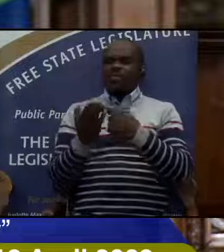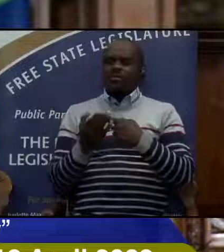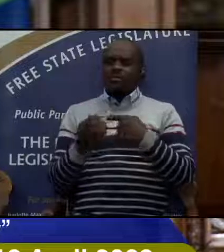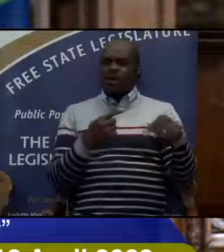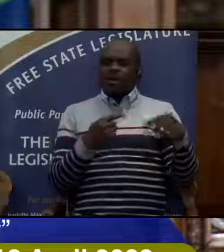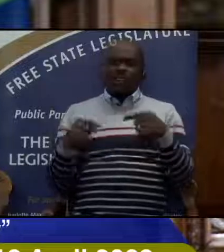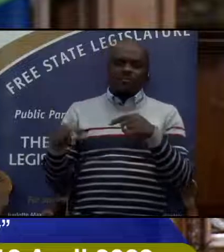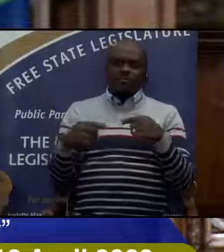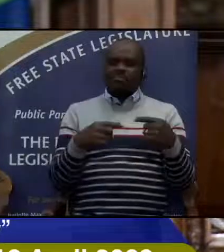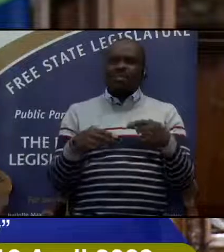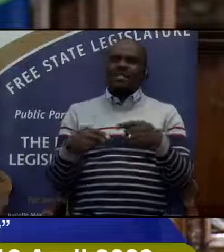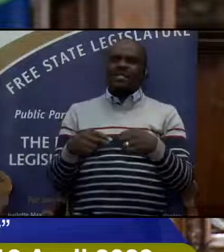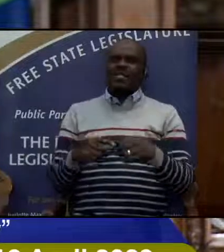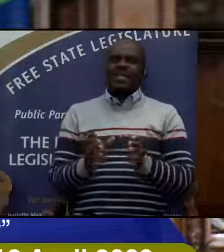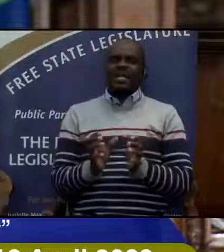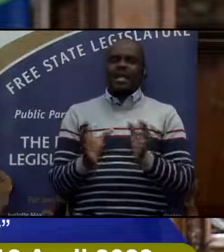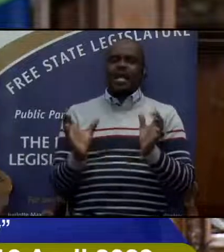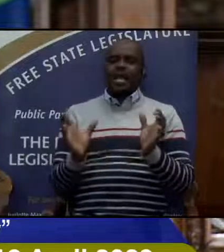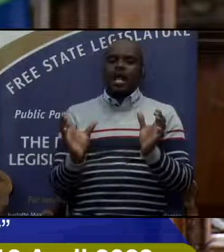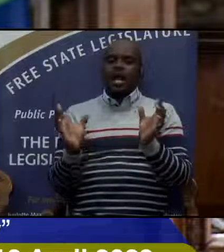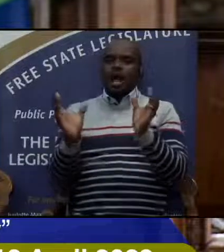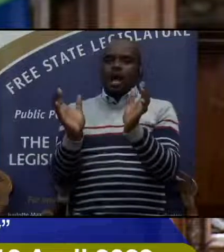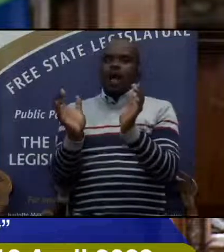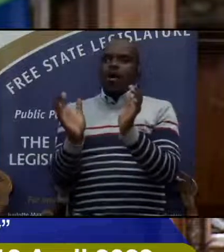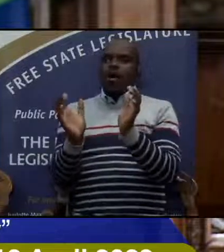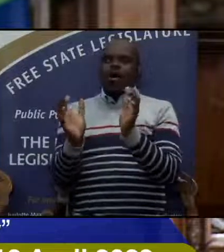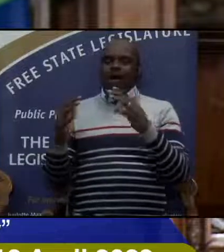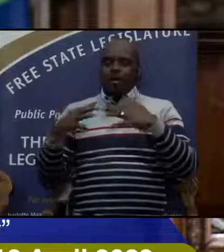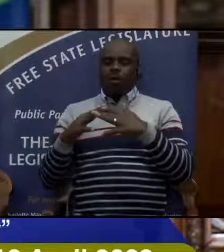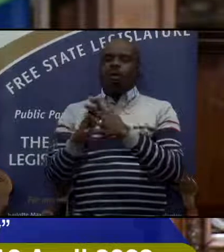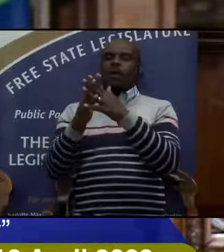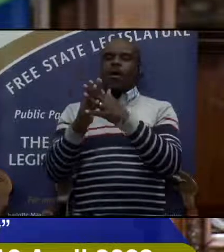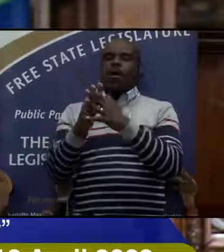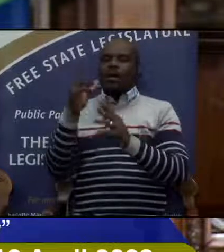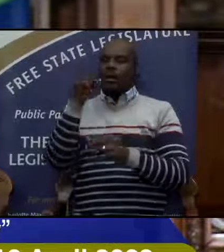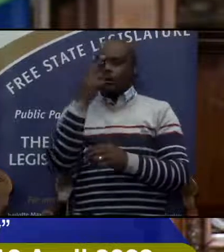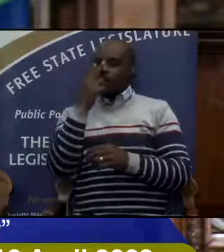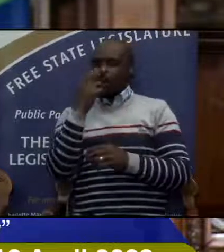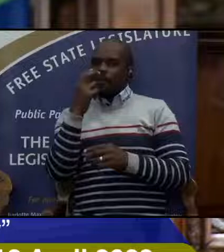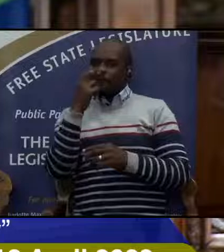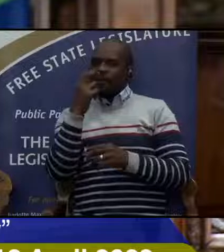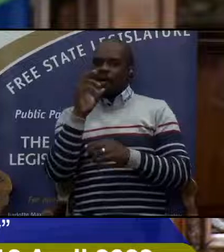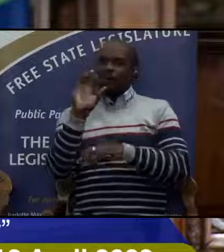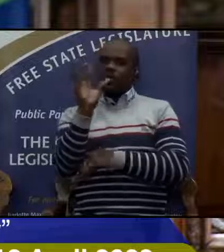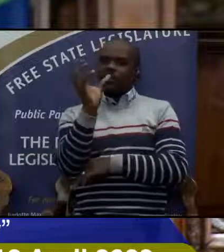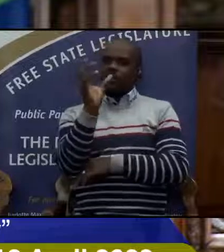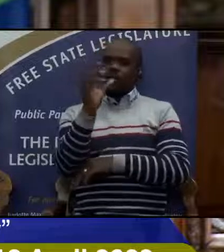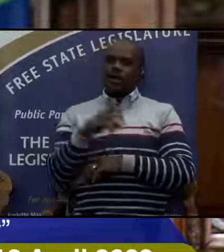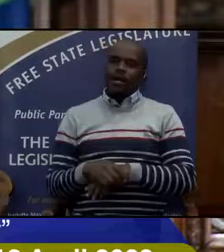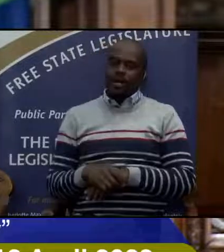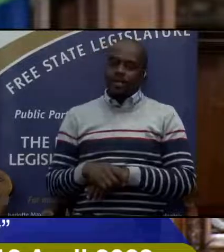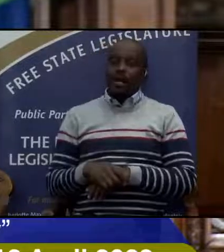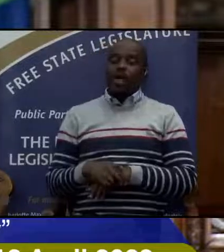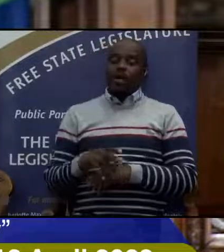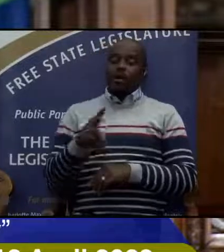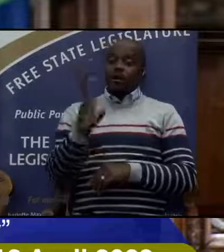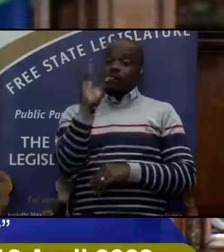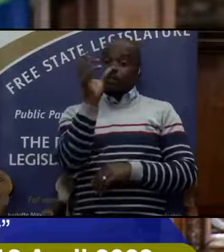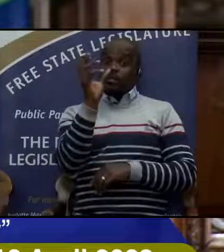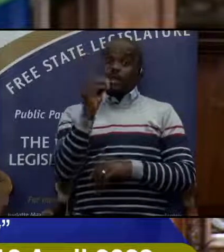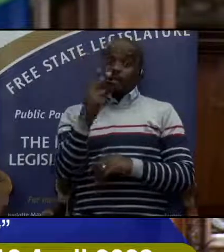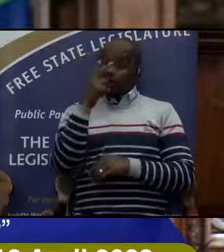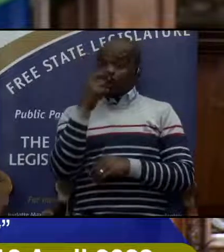in exclusion of black people. So we must remove that statue uncompromisingly, so a name